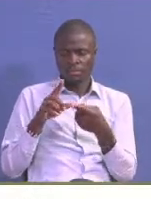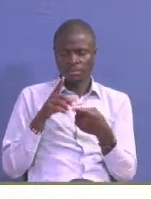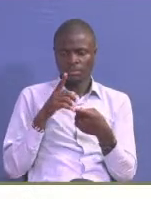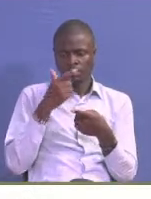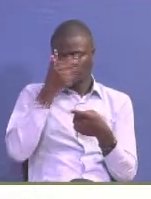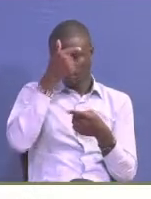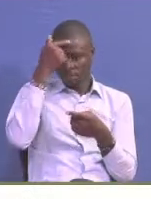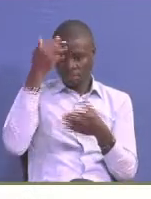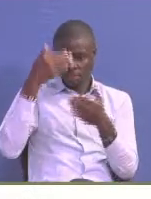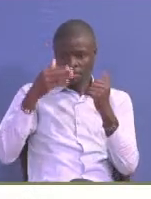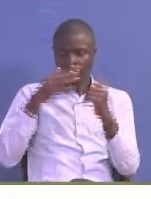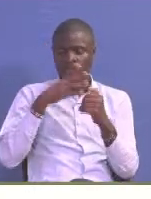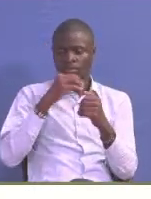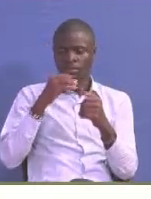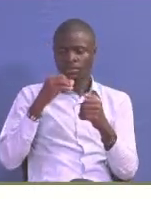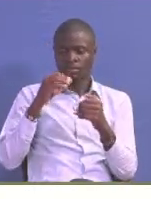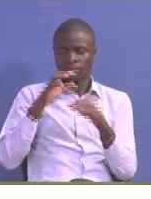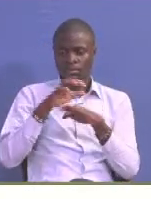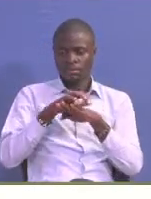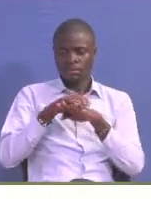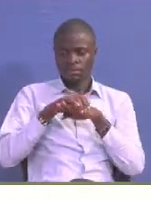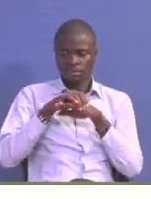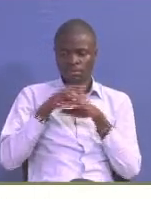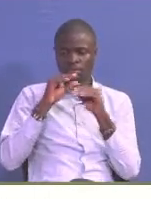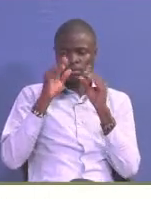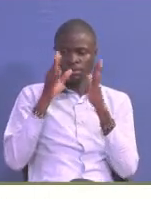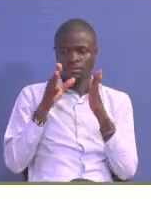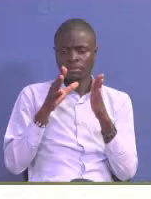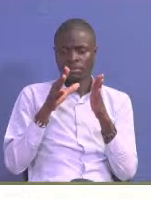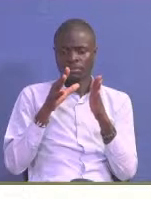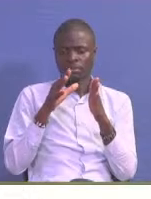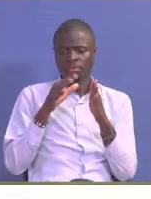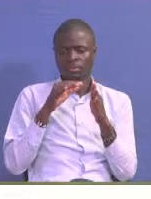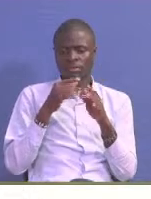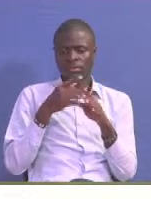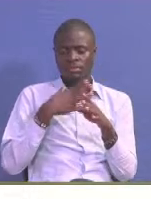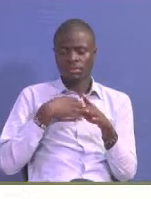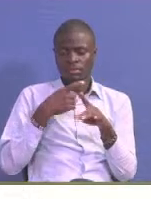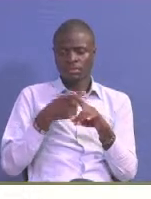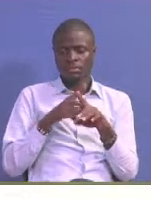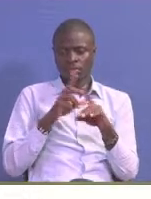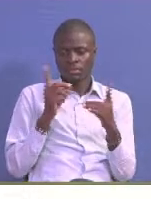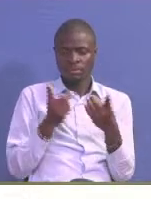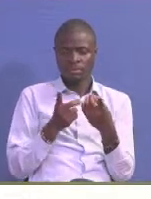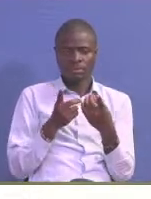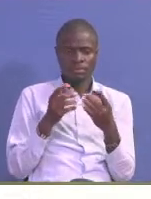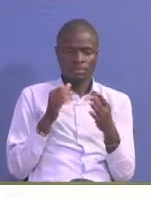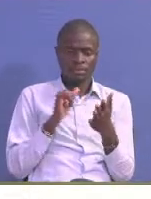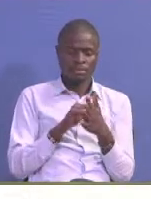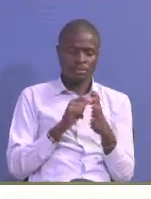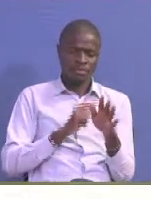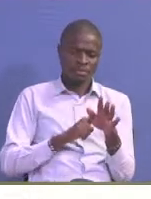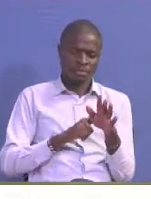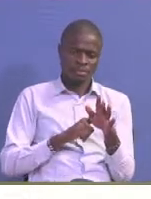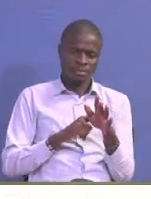English teacher, and I'm from that department. At that time, the big thing